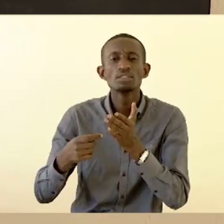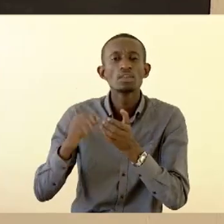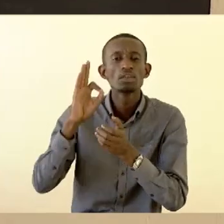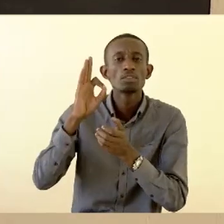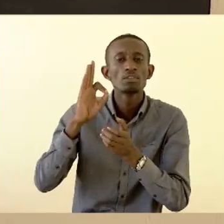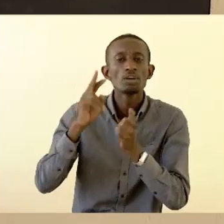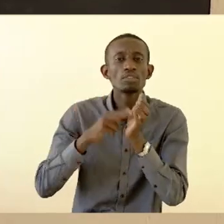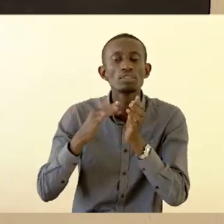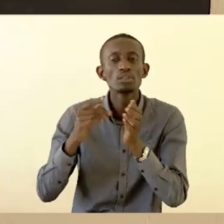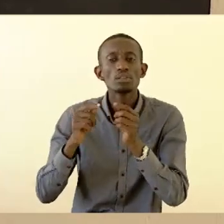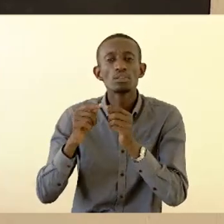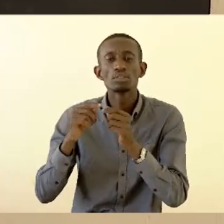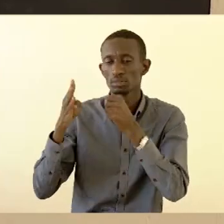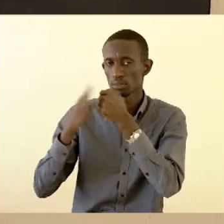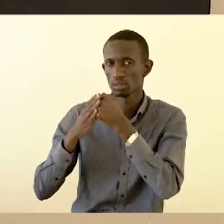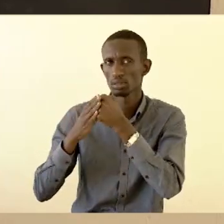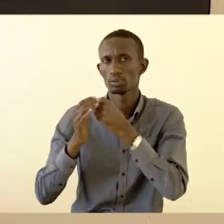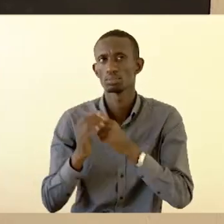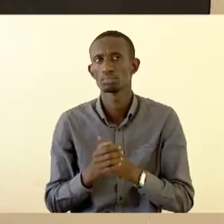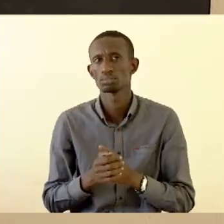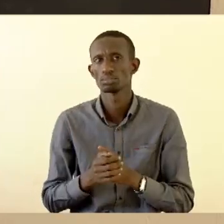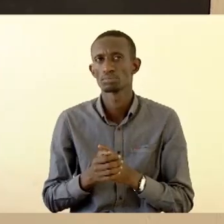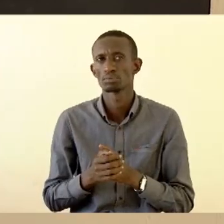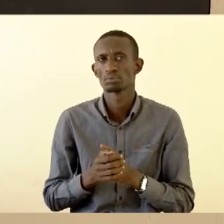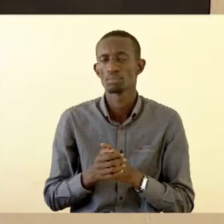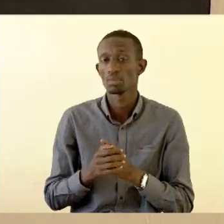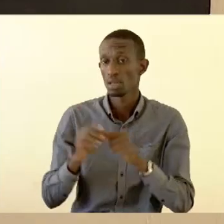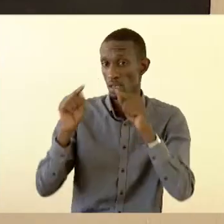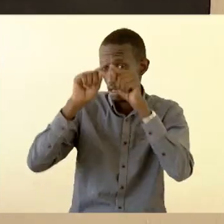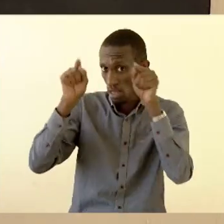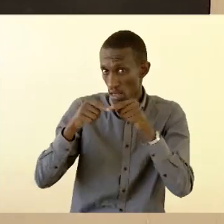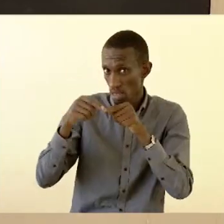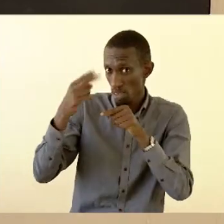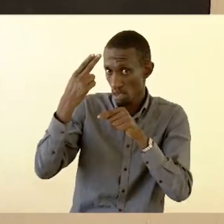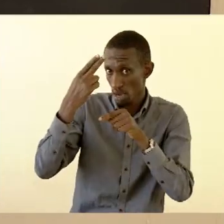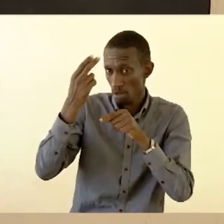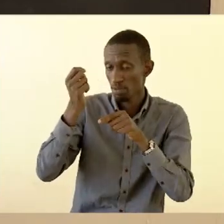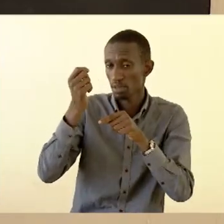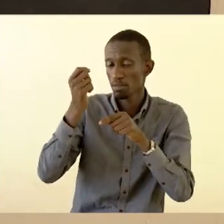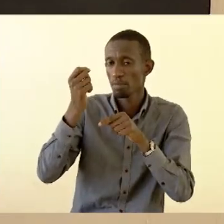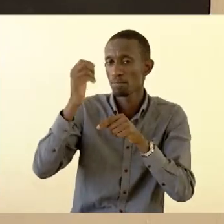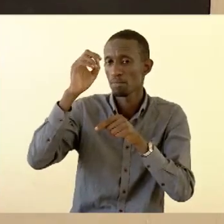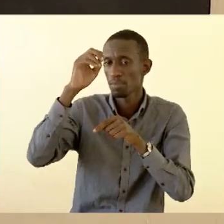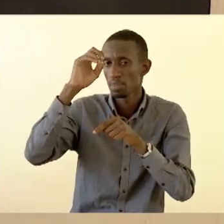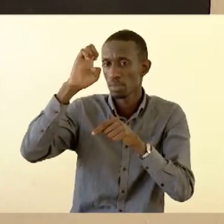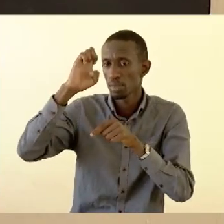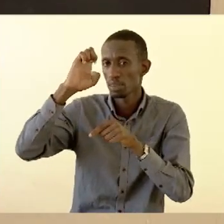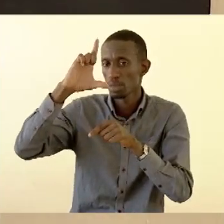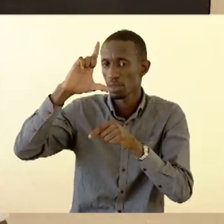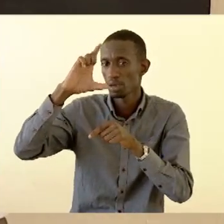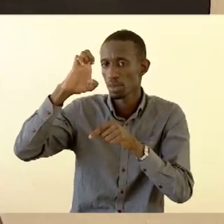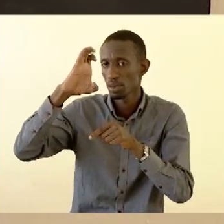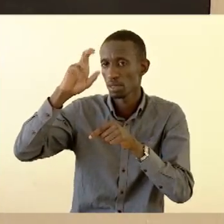first energy level, we have 2 electrons. And after using 2 electrons, 7 will be